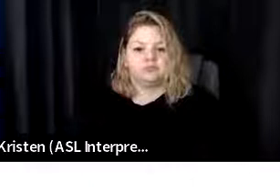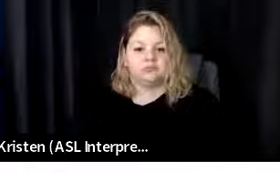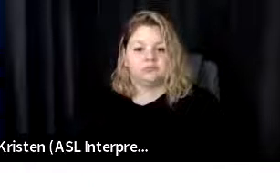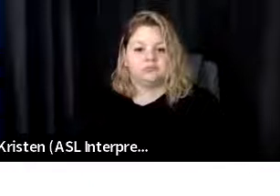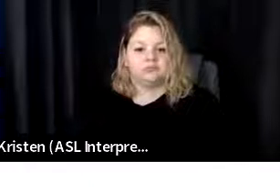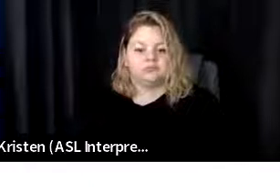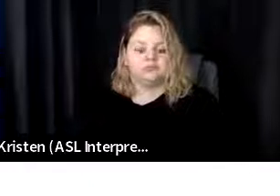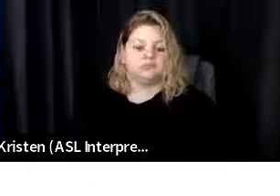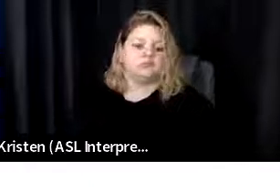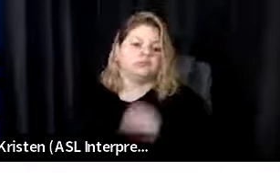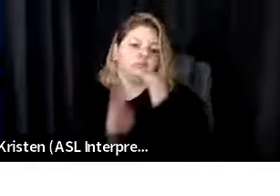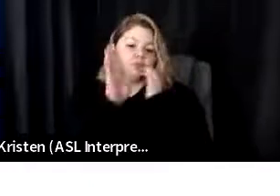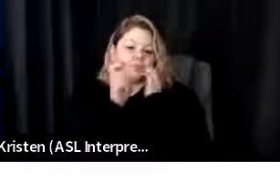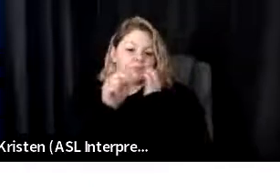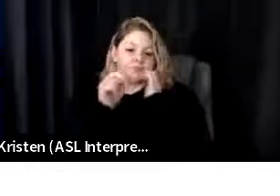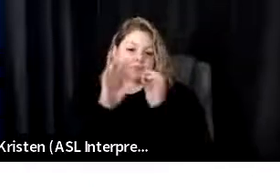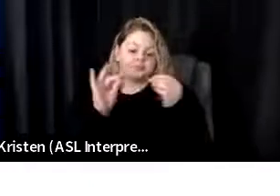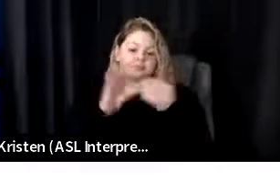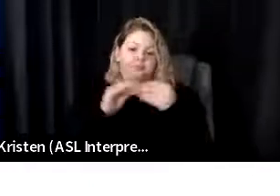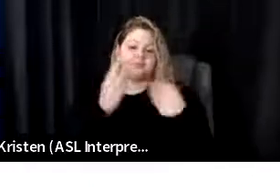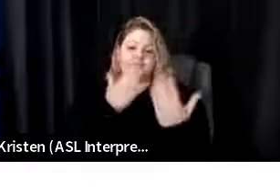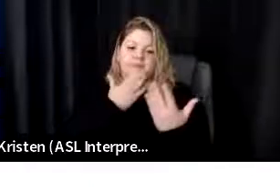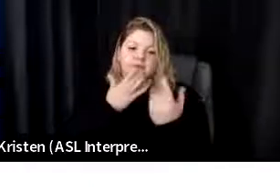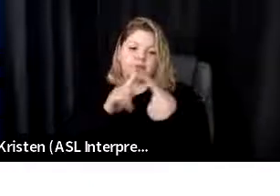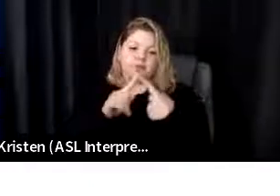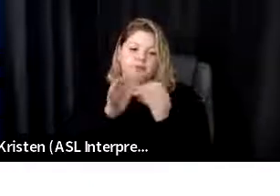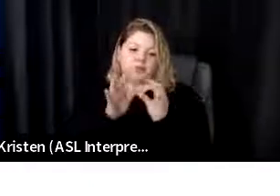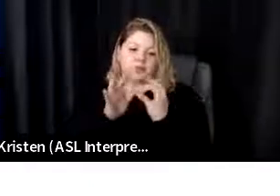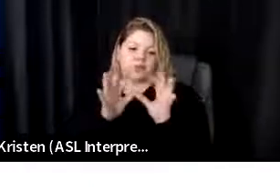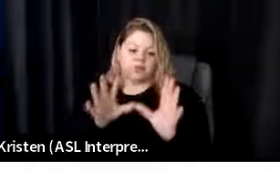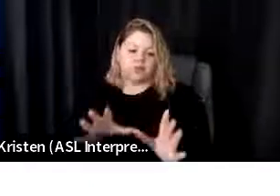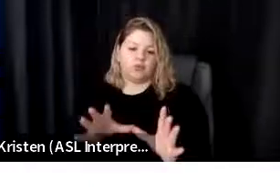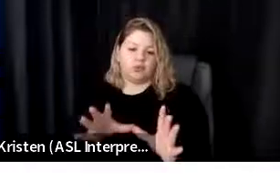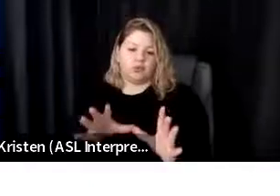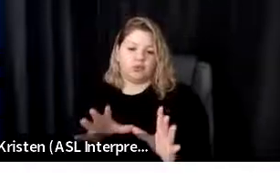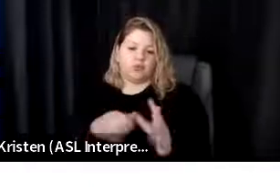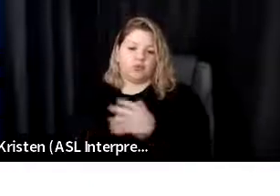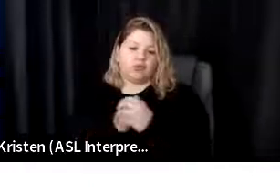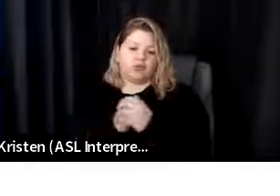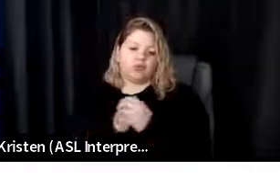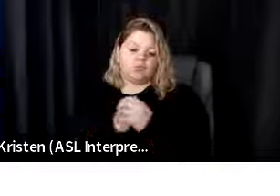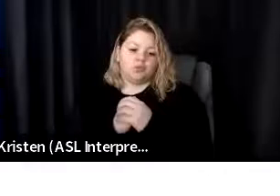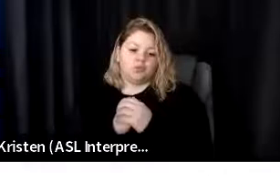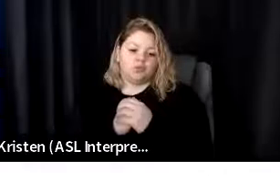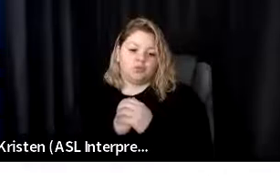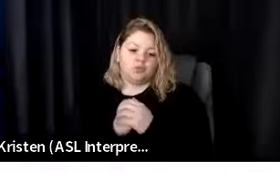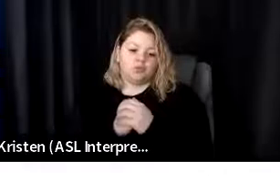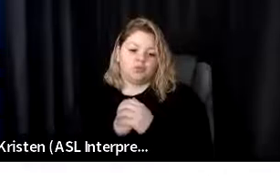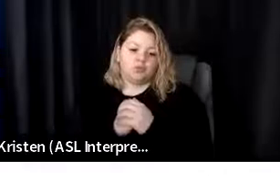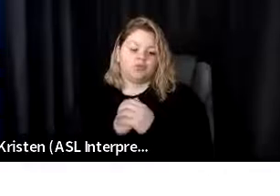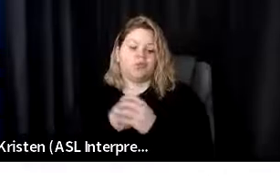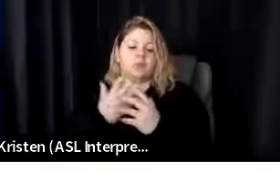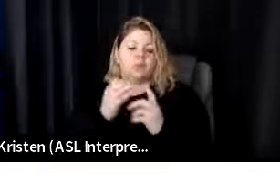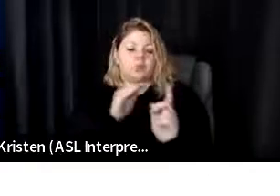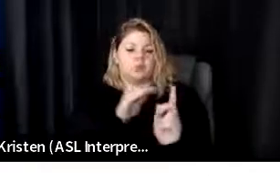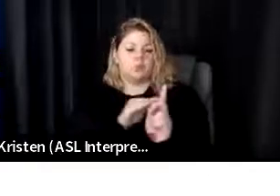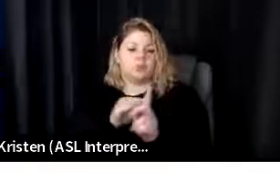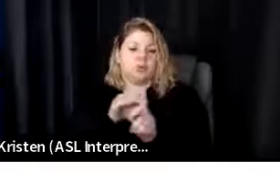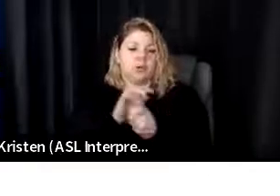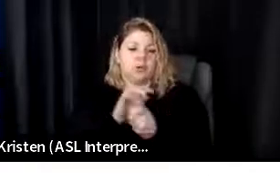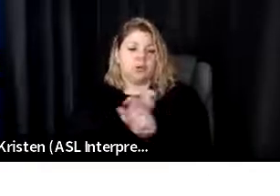Thank you very much to our interpreters. And just as a reminder, to all of our panelists